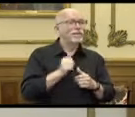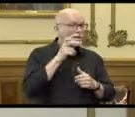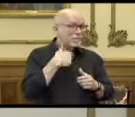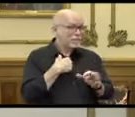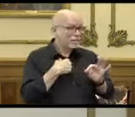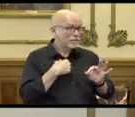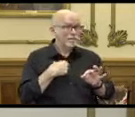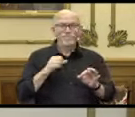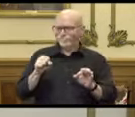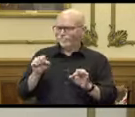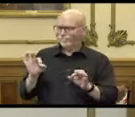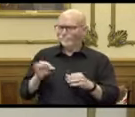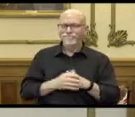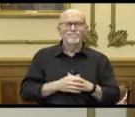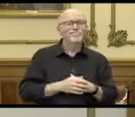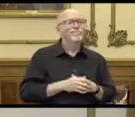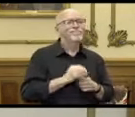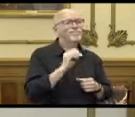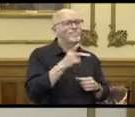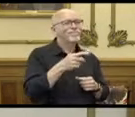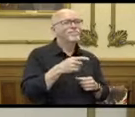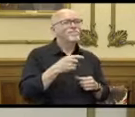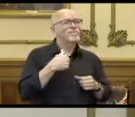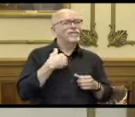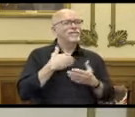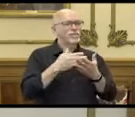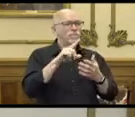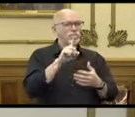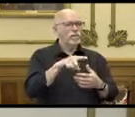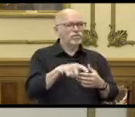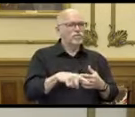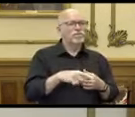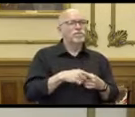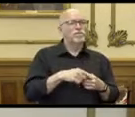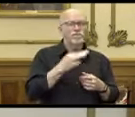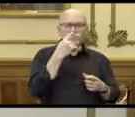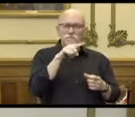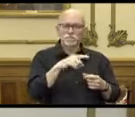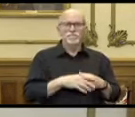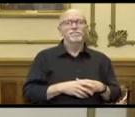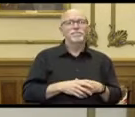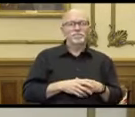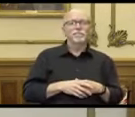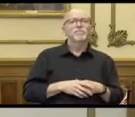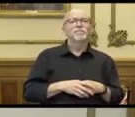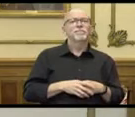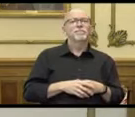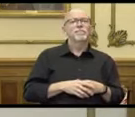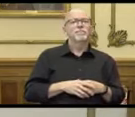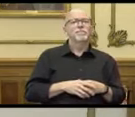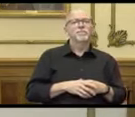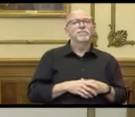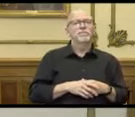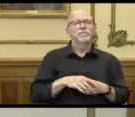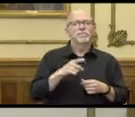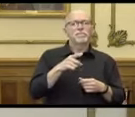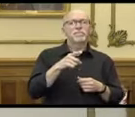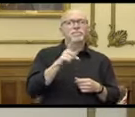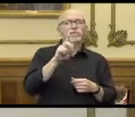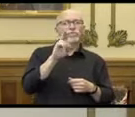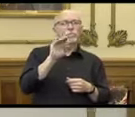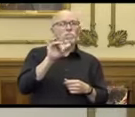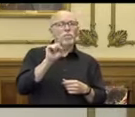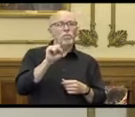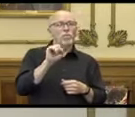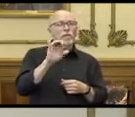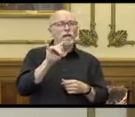me? I can, yes. Okay, I have two questions, if that's okay. Absolutely. So DuBois County, my